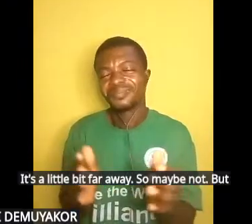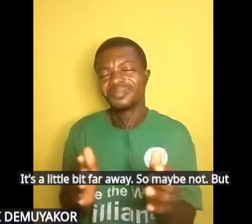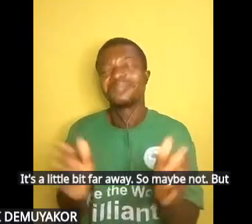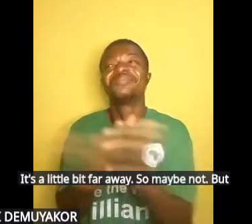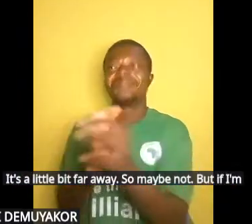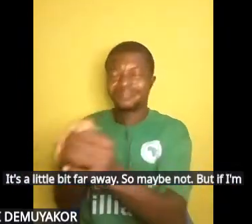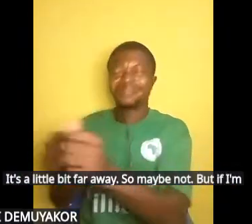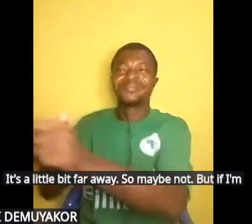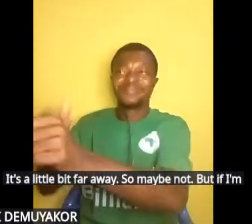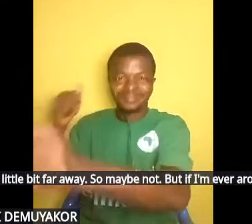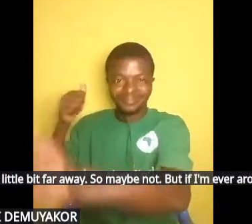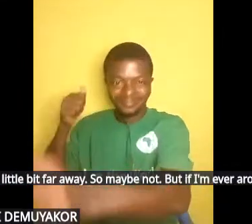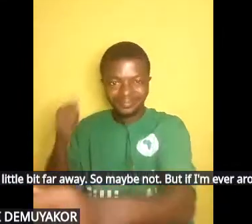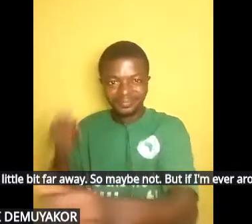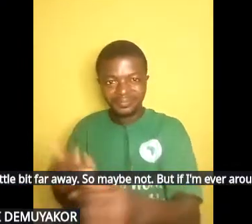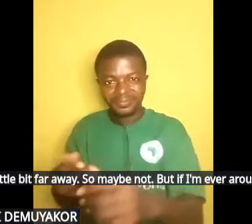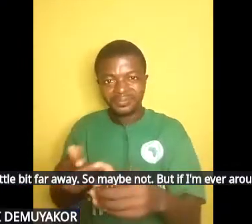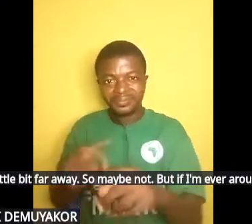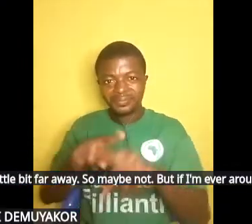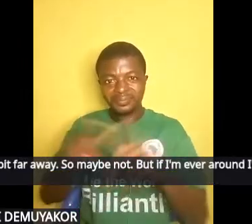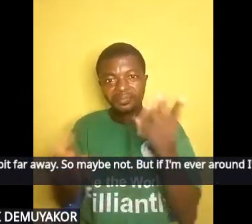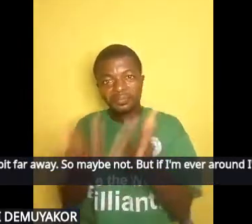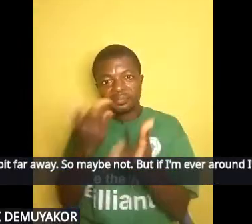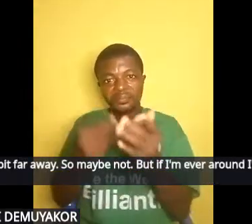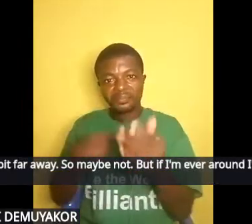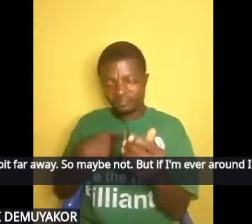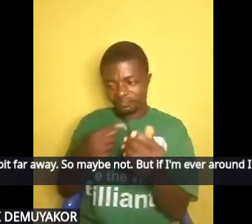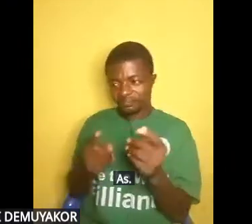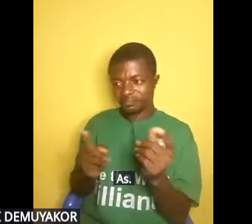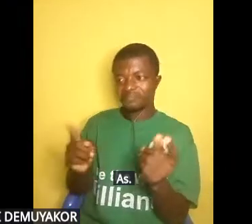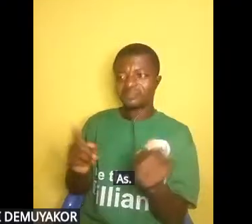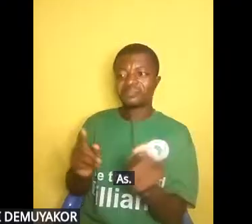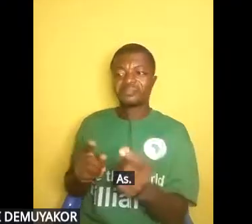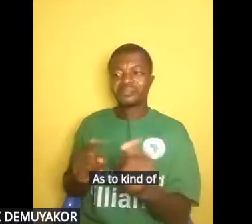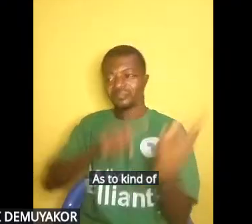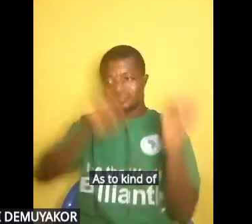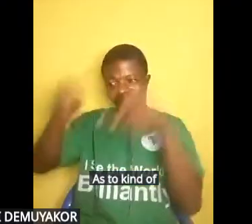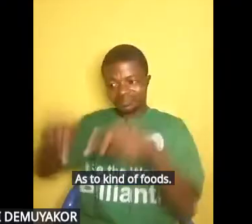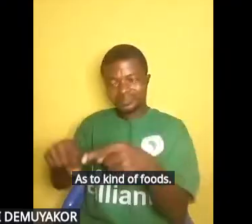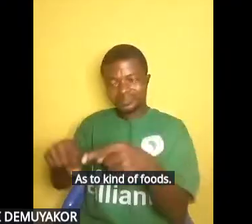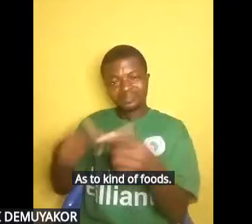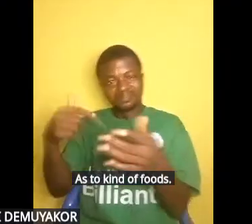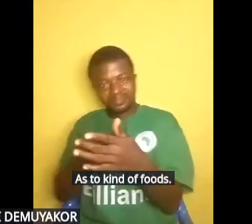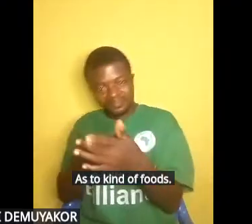ever around, I'll happily come by. As to kind of foods,